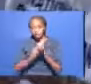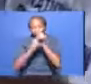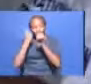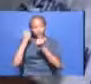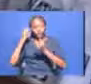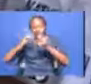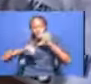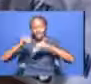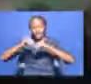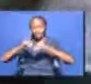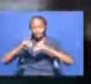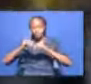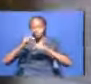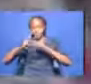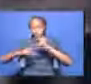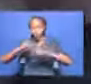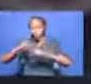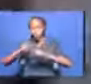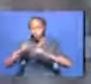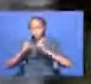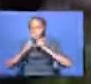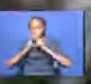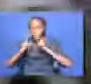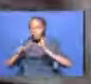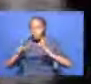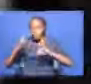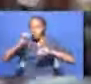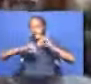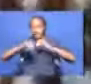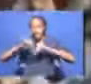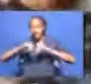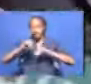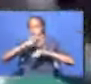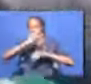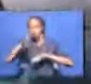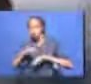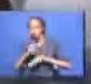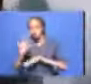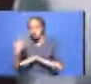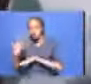that culminated in peaceful democratic elections in 2005.